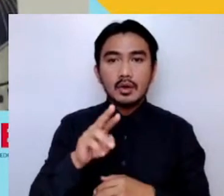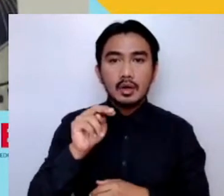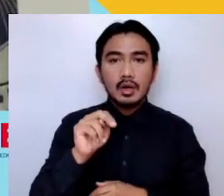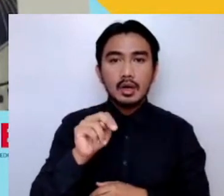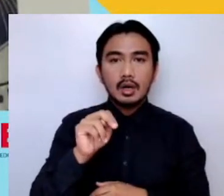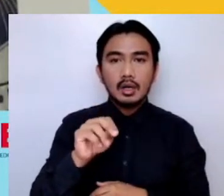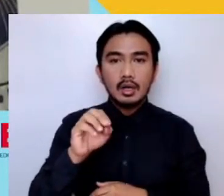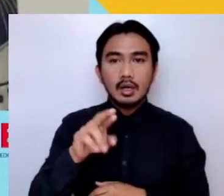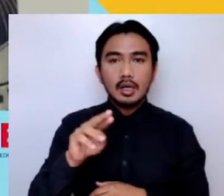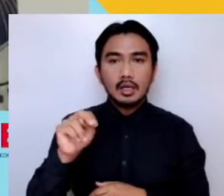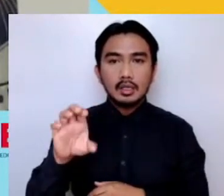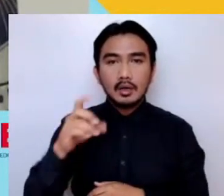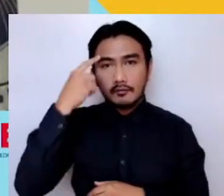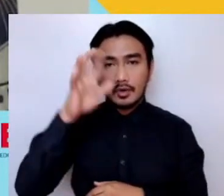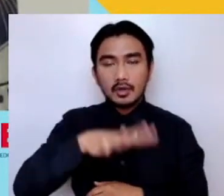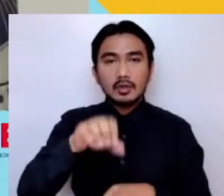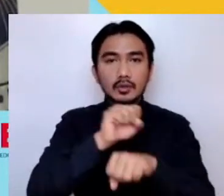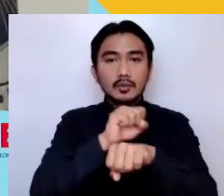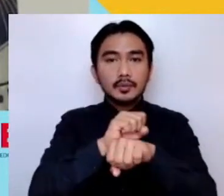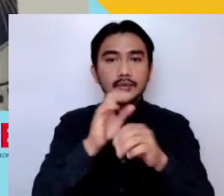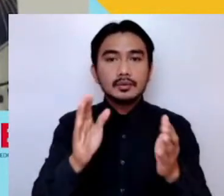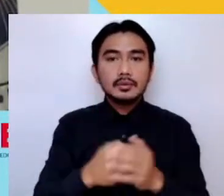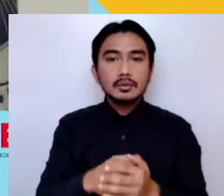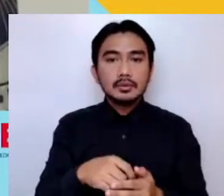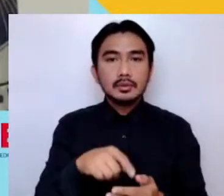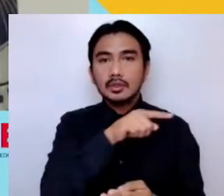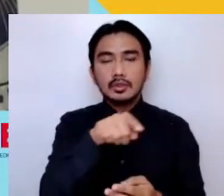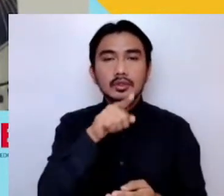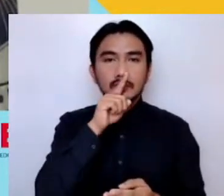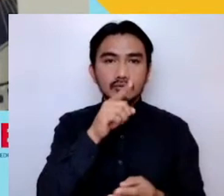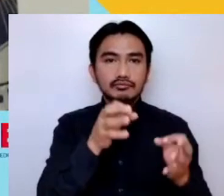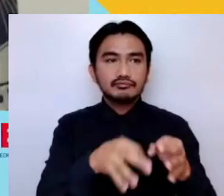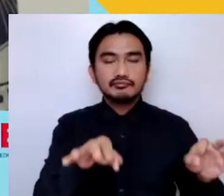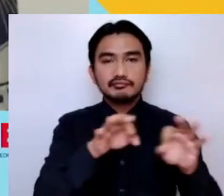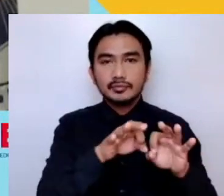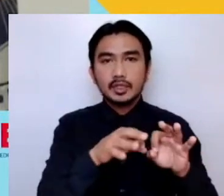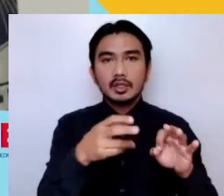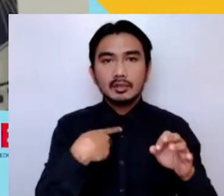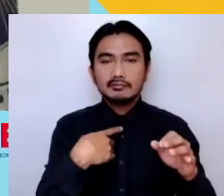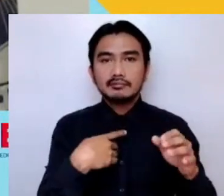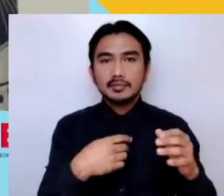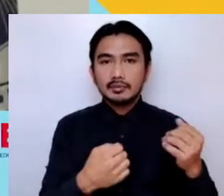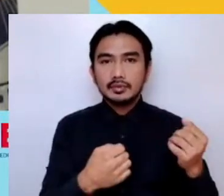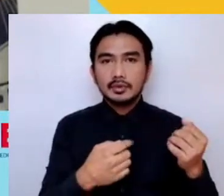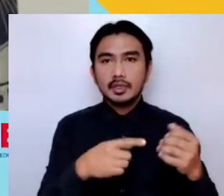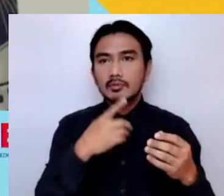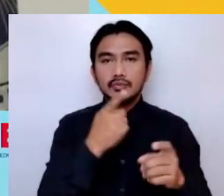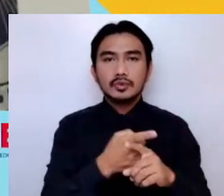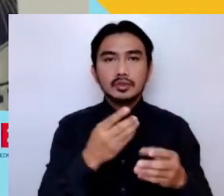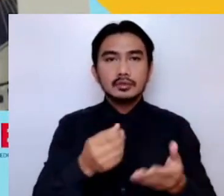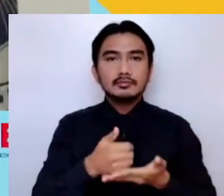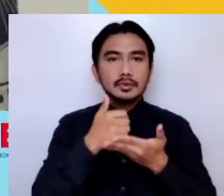employees, because those are the embedding of the framework for teacher quality, and that's the Philippine professional